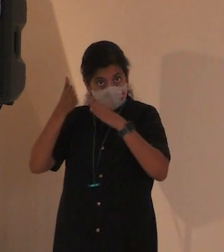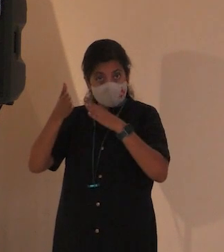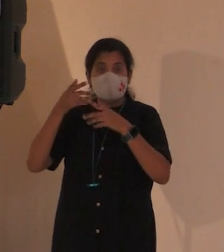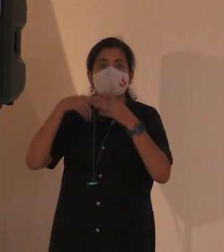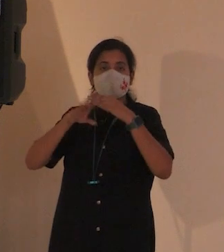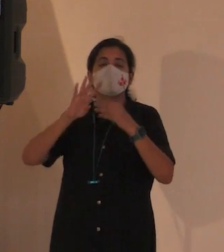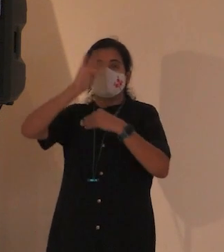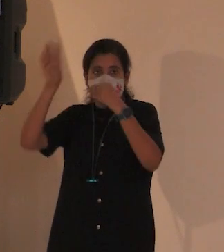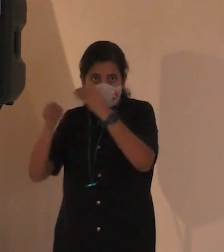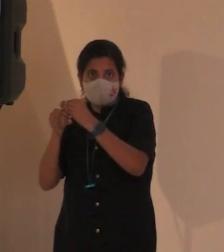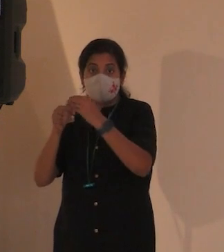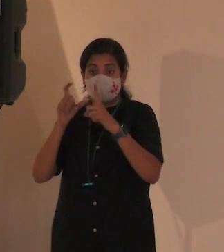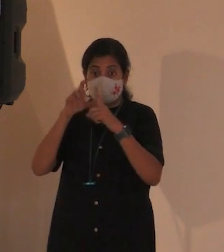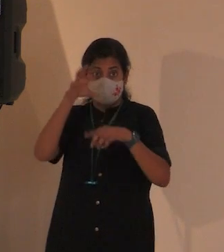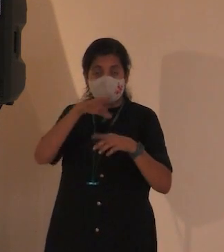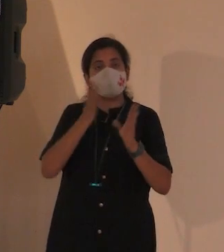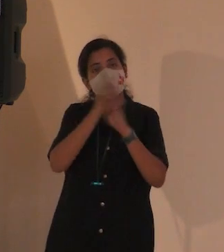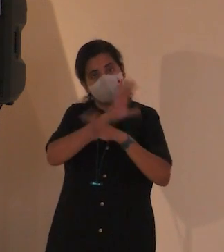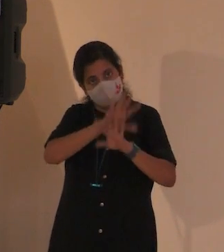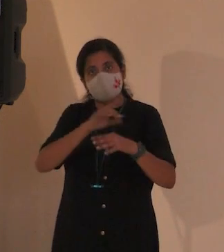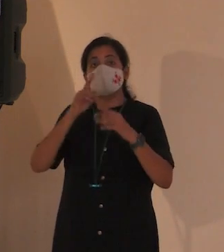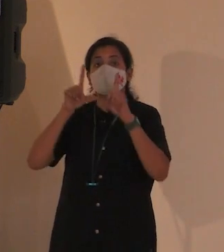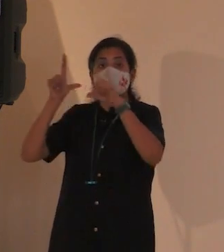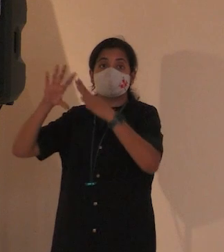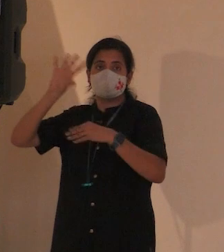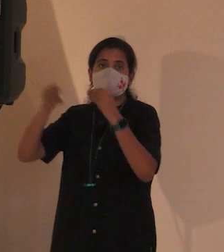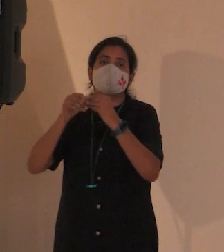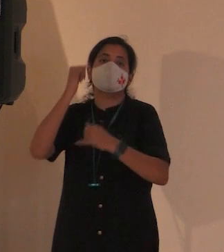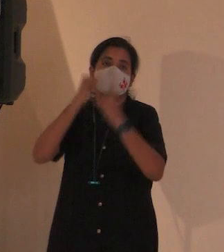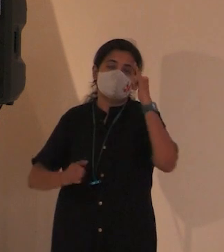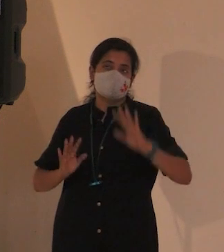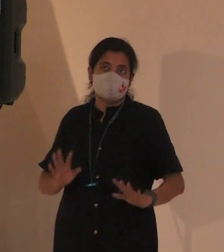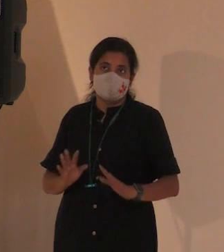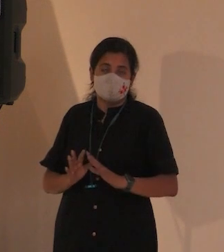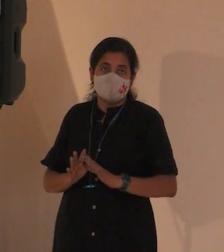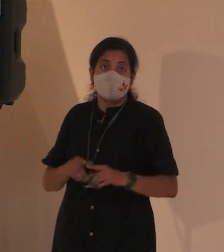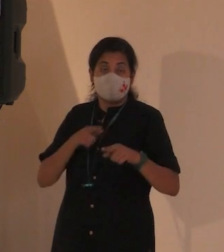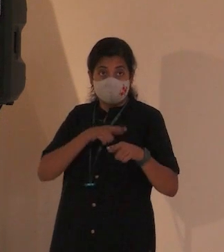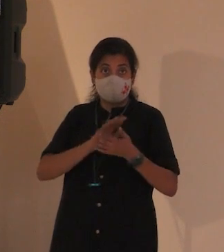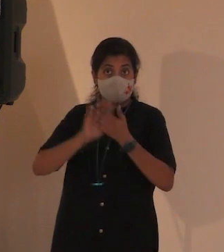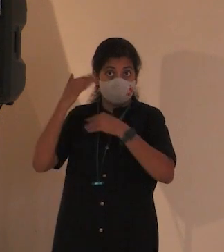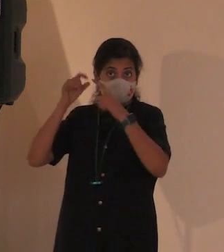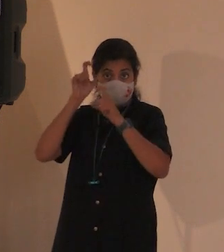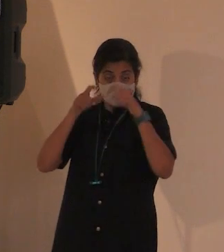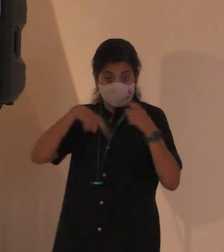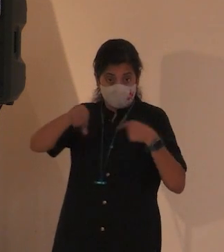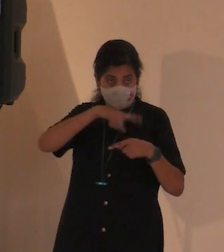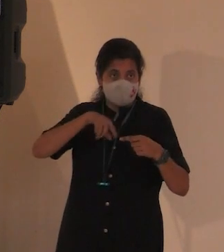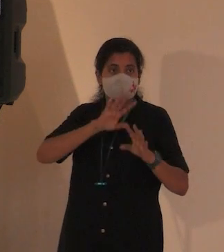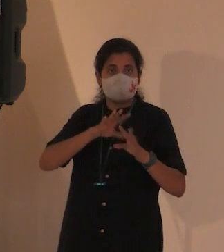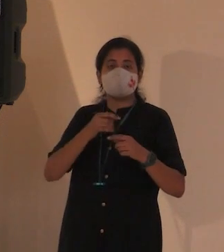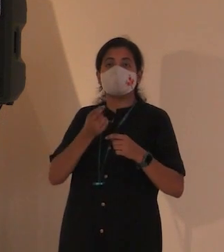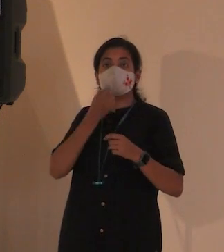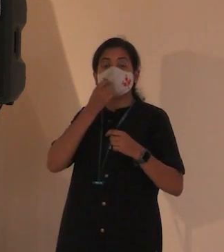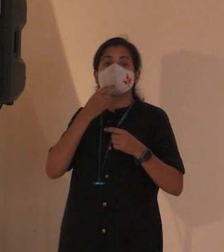added later on to the department. So we curate the story of these historians as well as